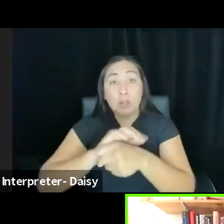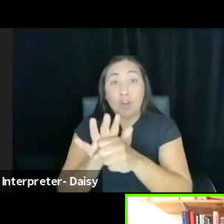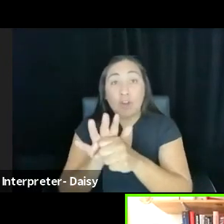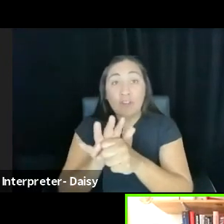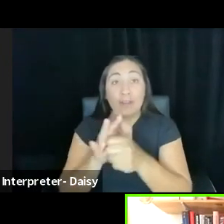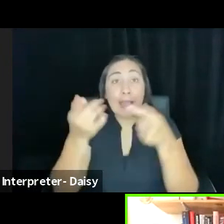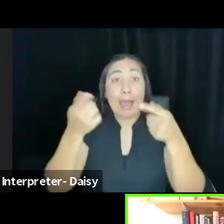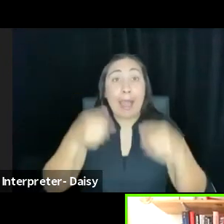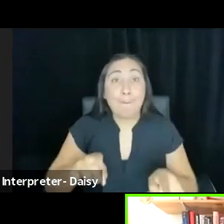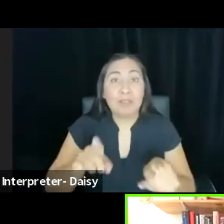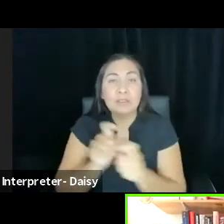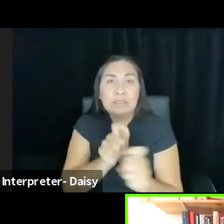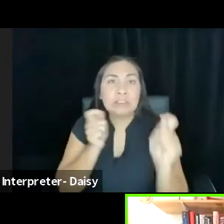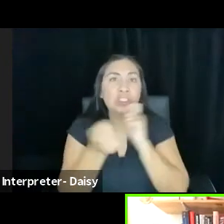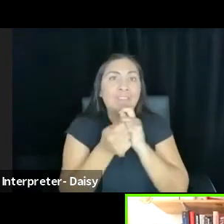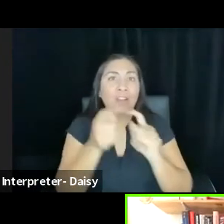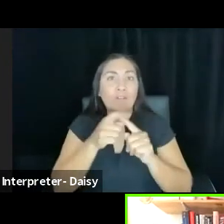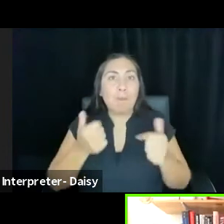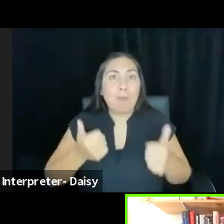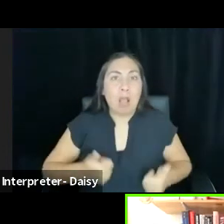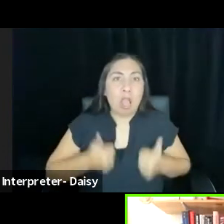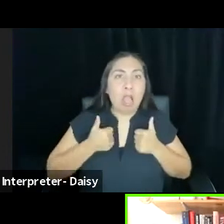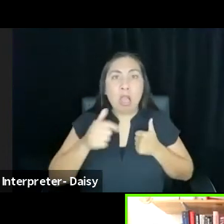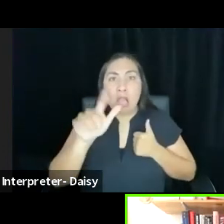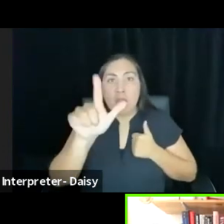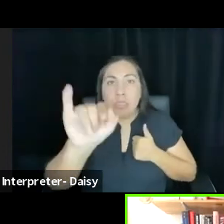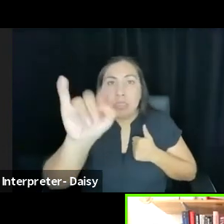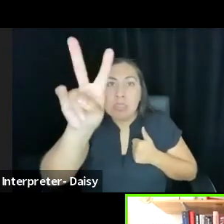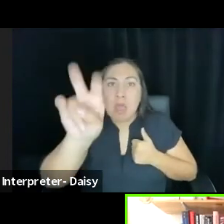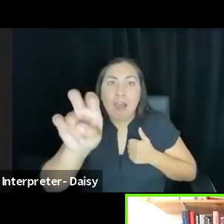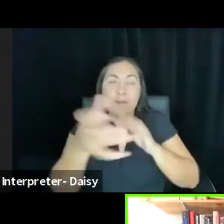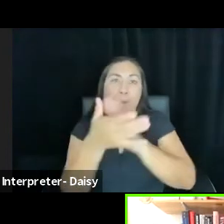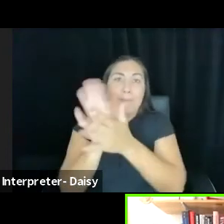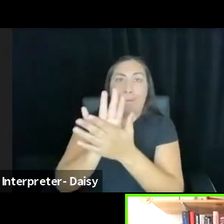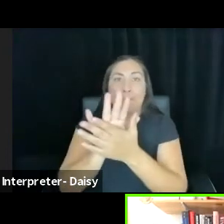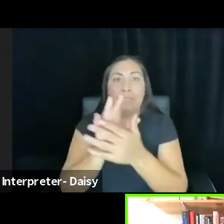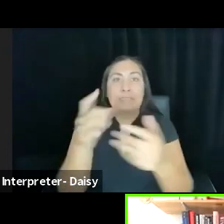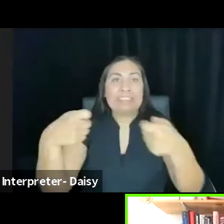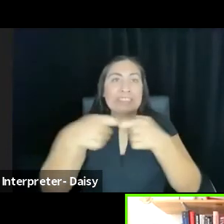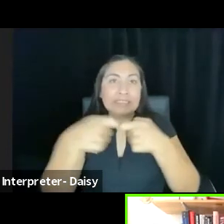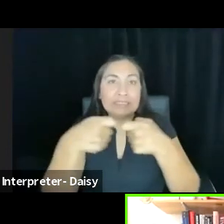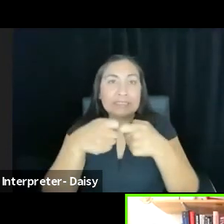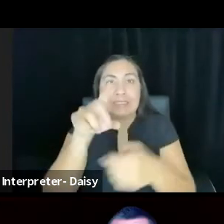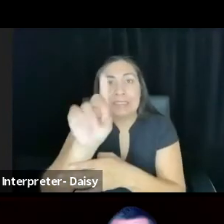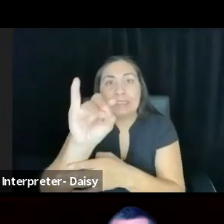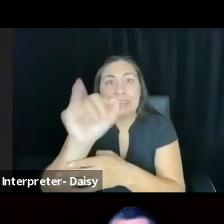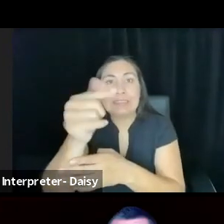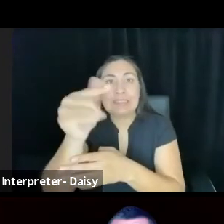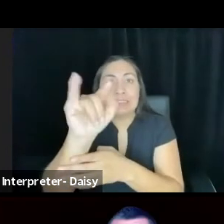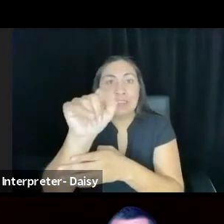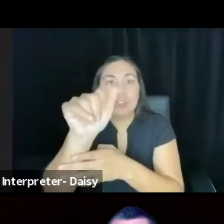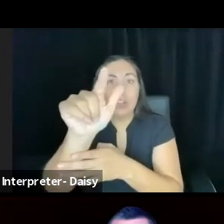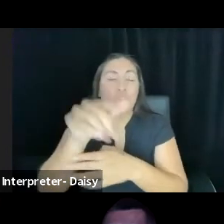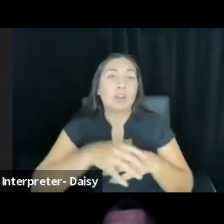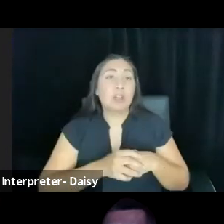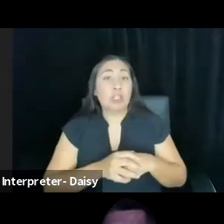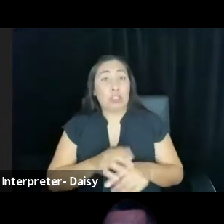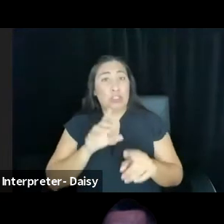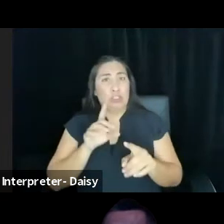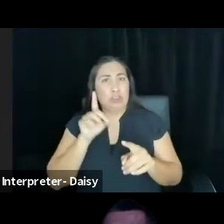live production to digital. I guess my question is, do you think everything has to be digital right now?